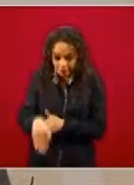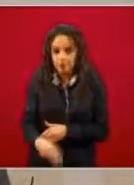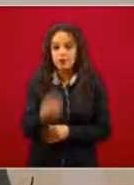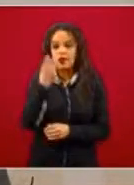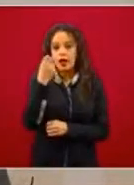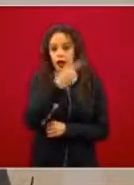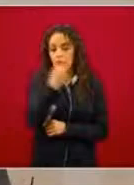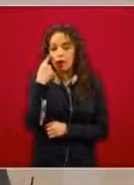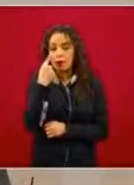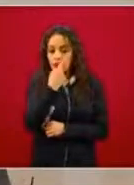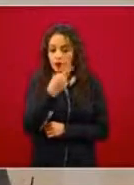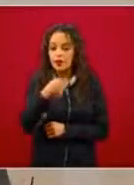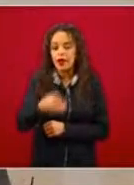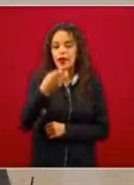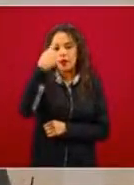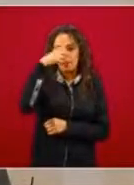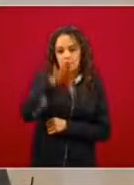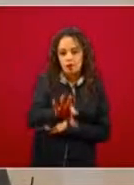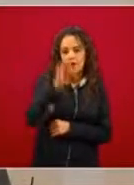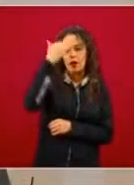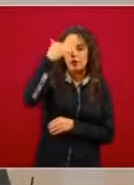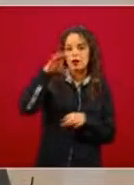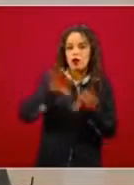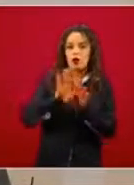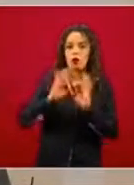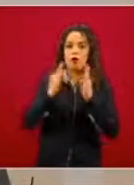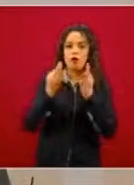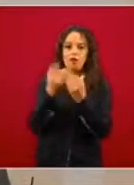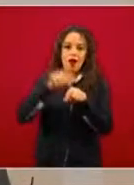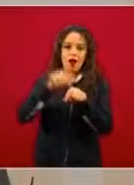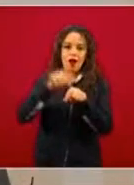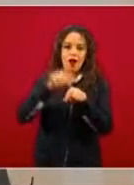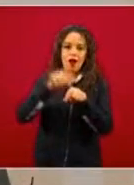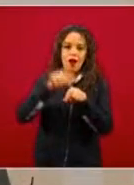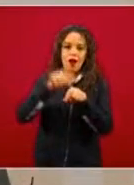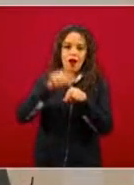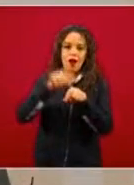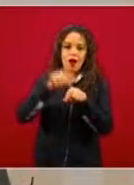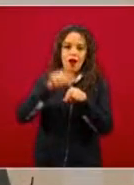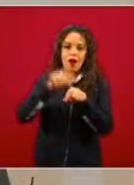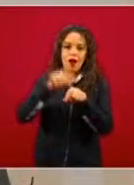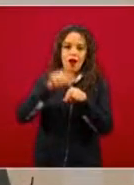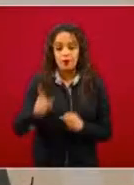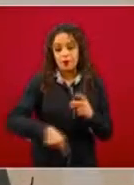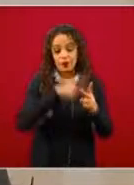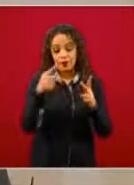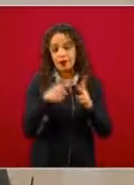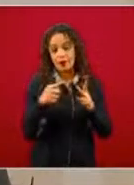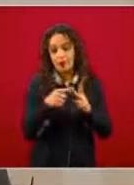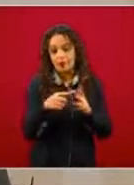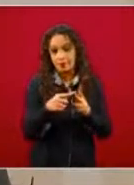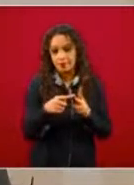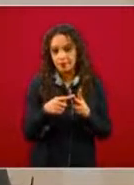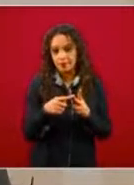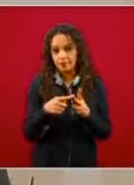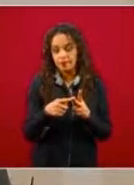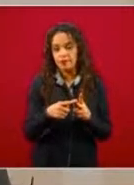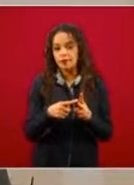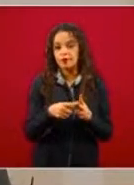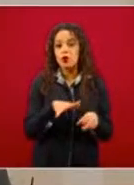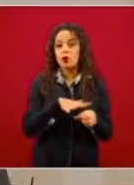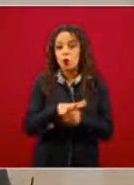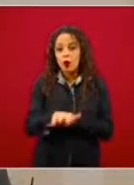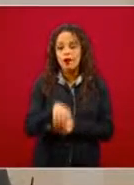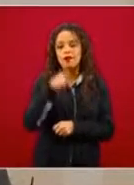and 0. That would be the first parameter. Number two would be a little bit more of the same